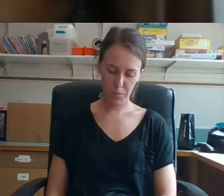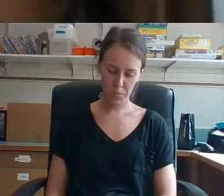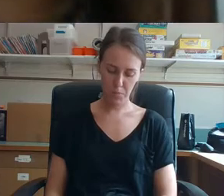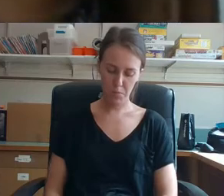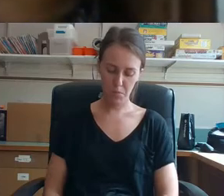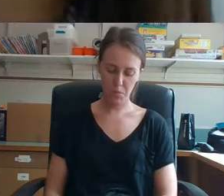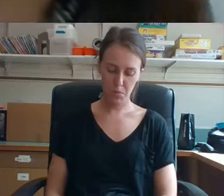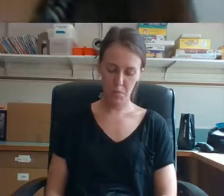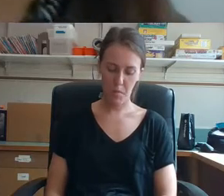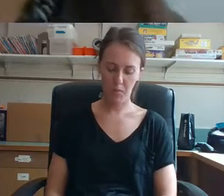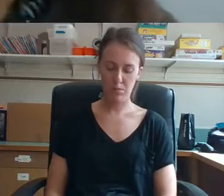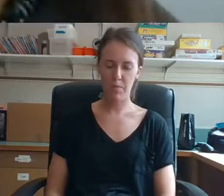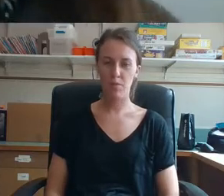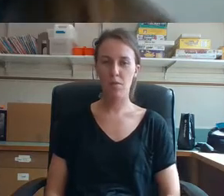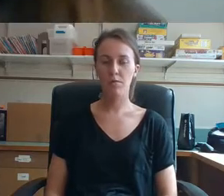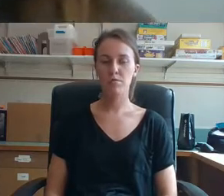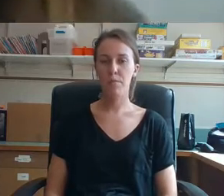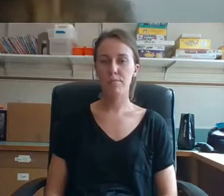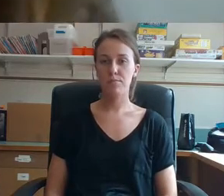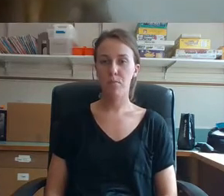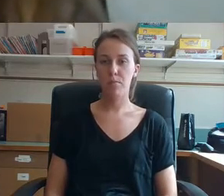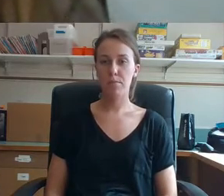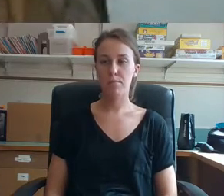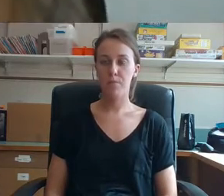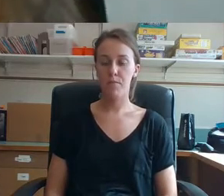Subhanu Karmakar.